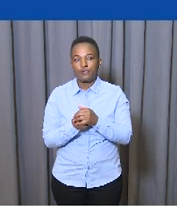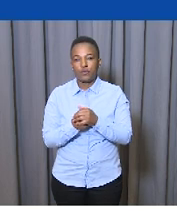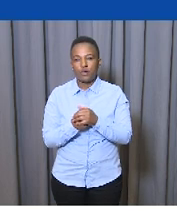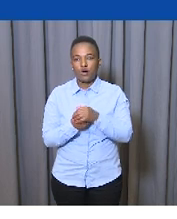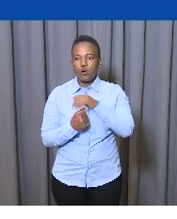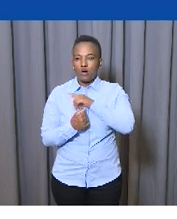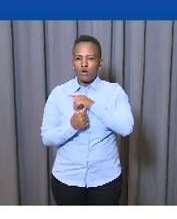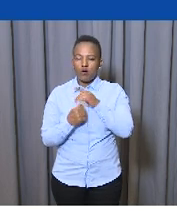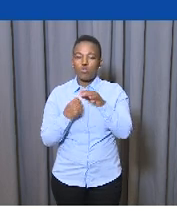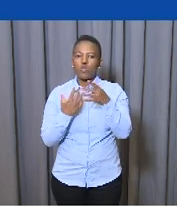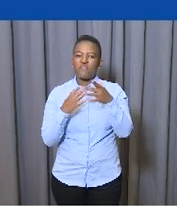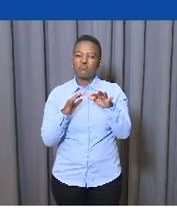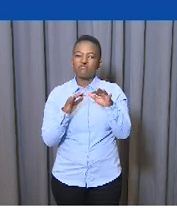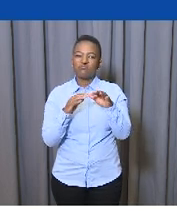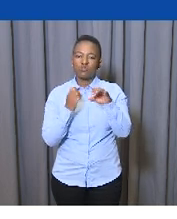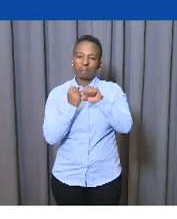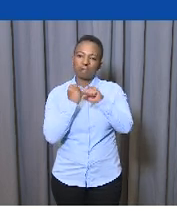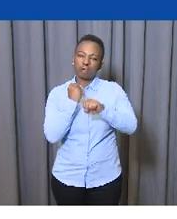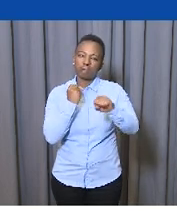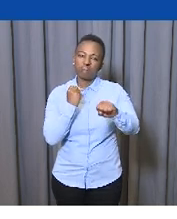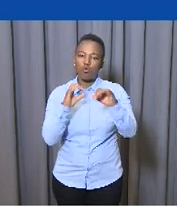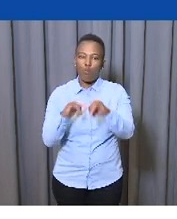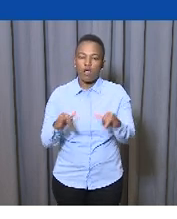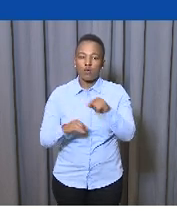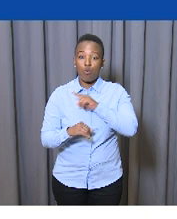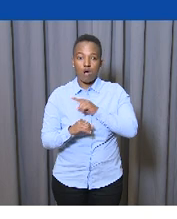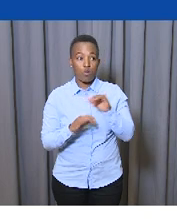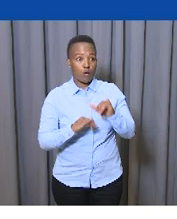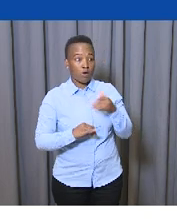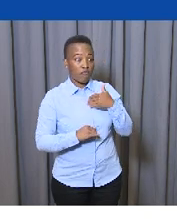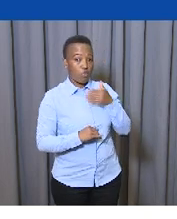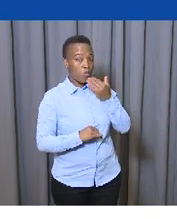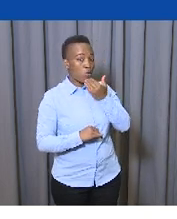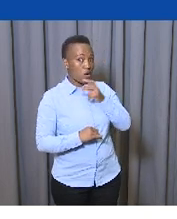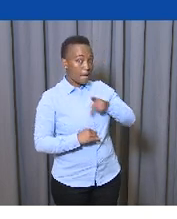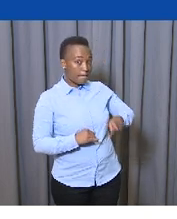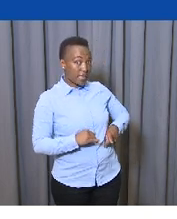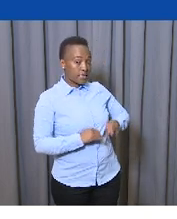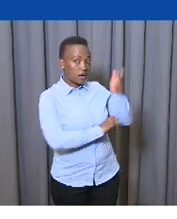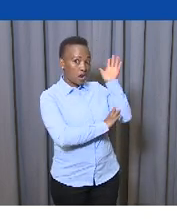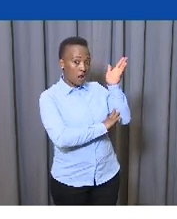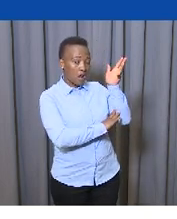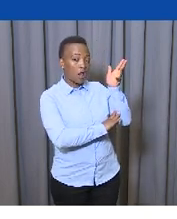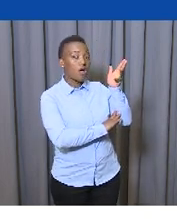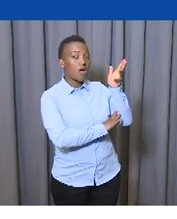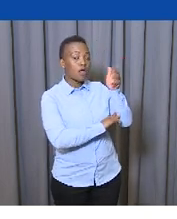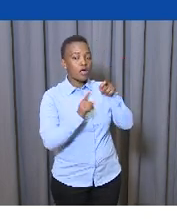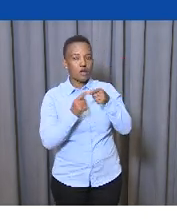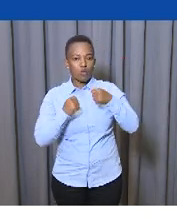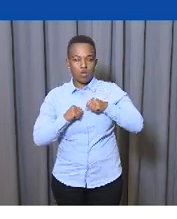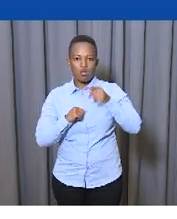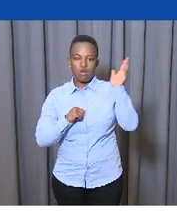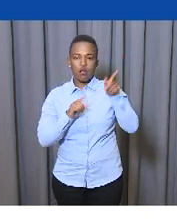delayed because we were waiting for the president to speak. We don't want to be speaking at the same time with our president. He